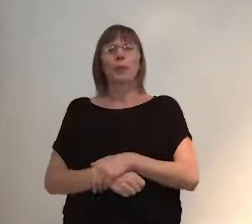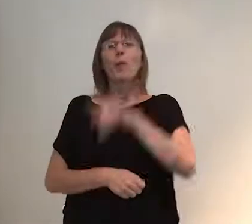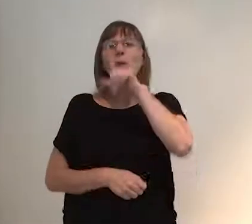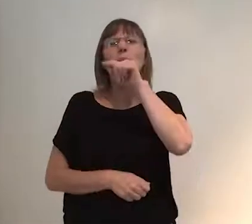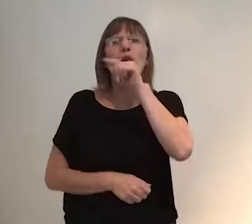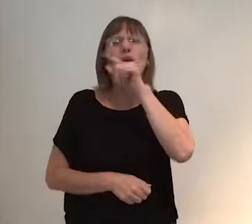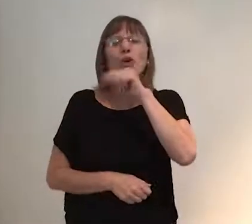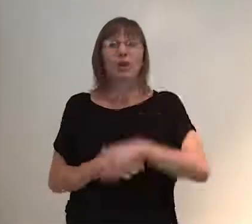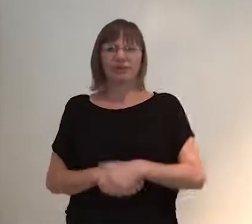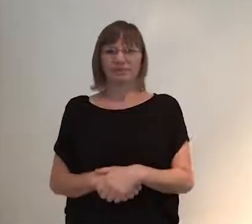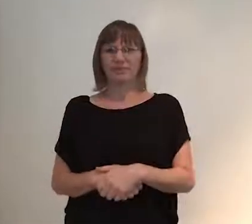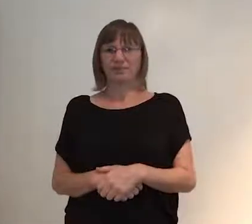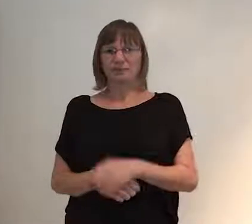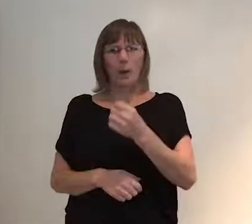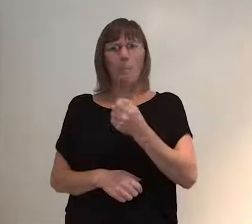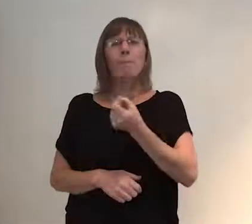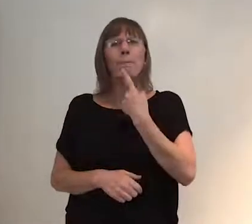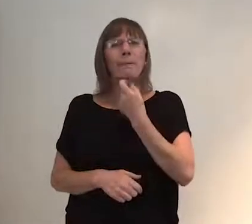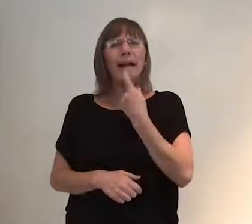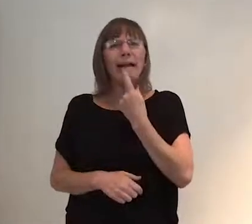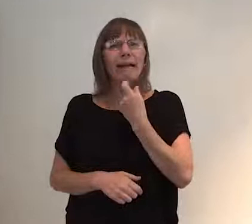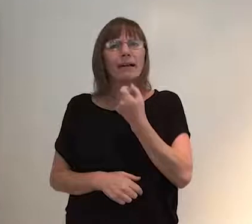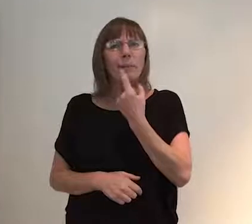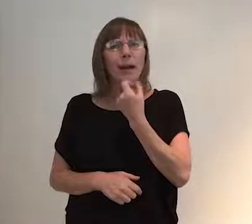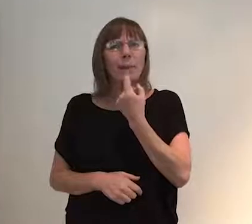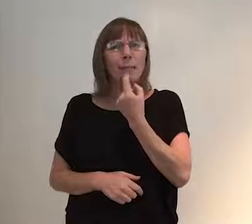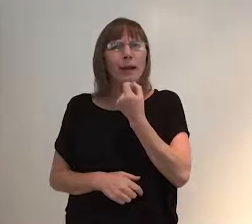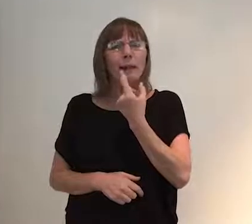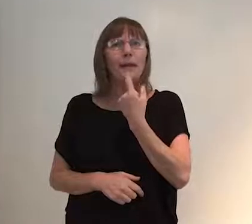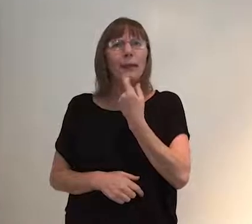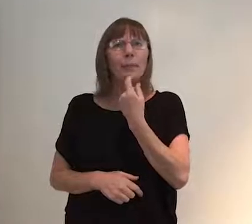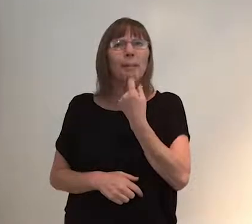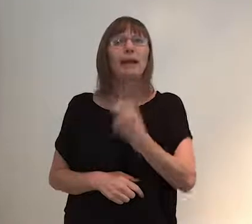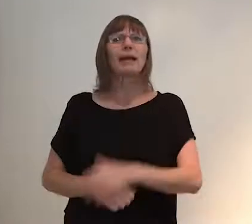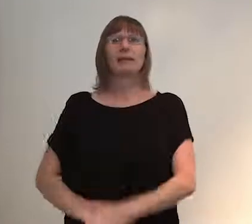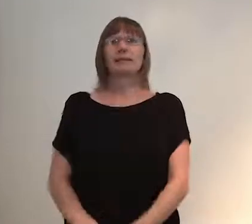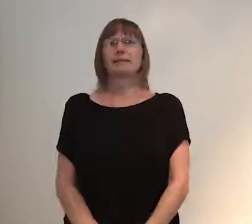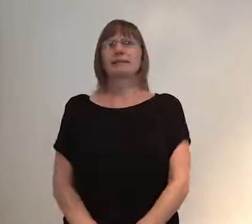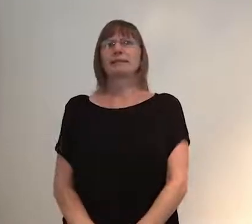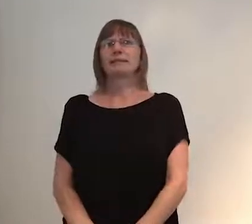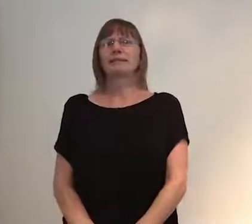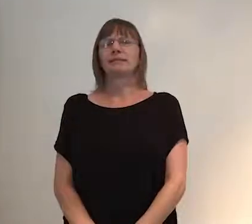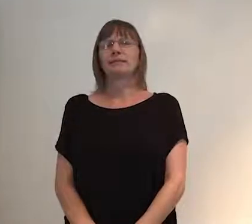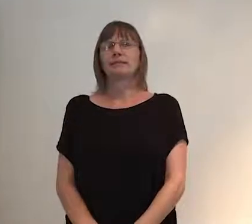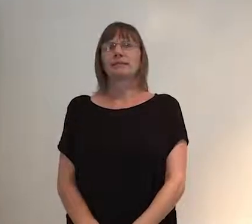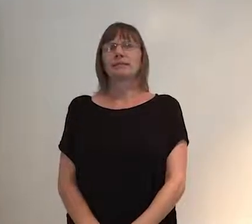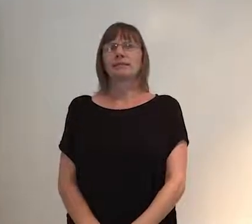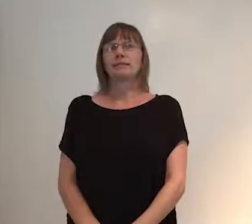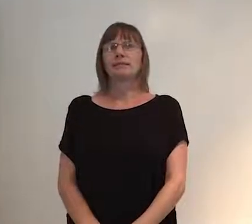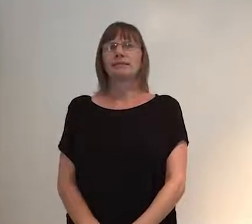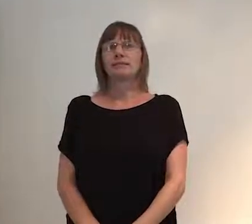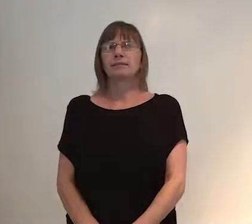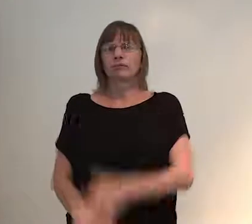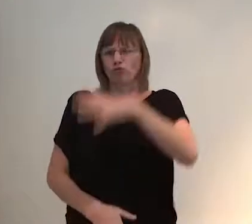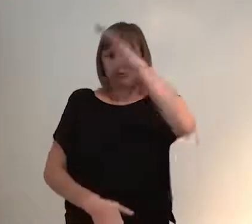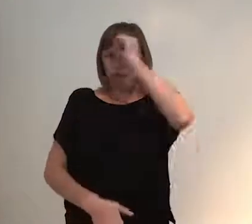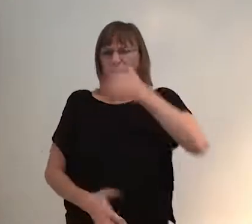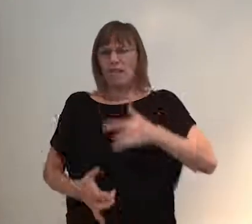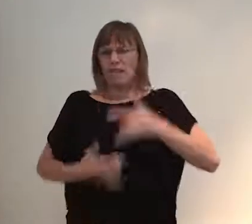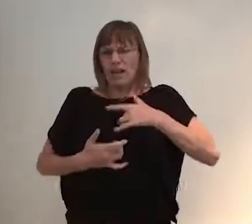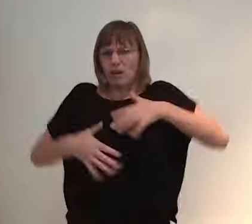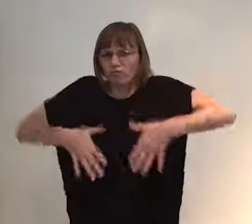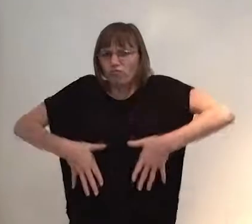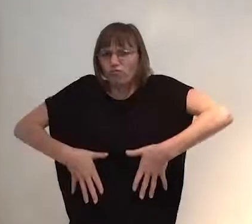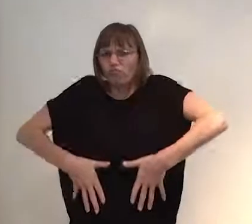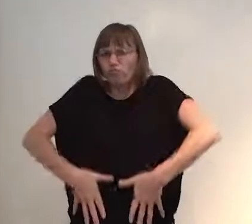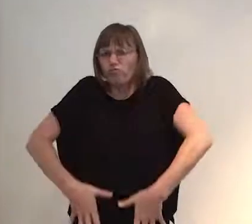Lengthening through the spine, all the way through the crown of that head. Remember that golden thread? You can feel it through the